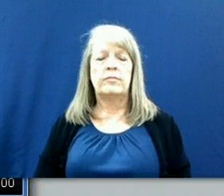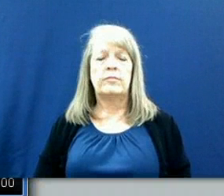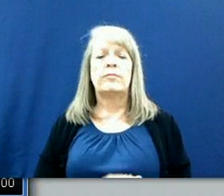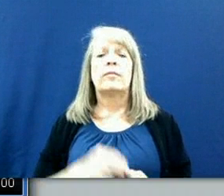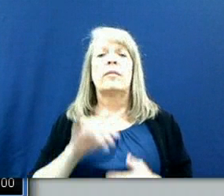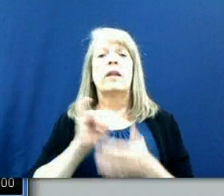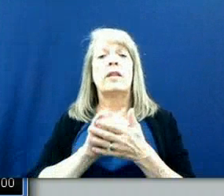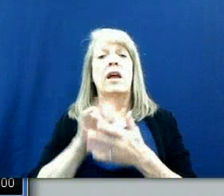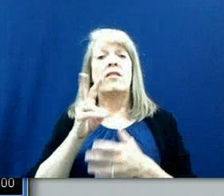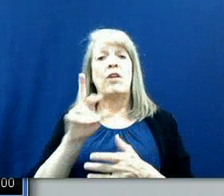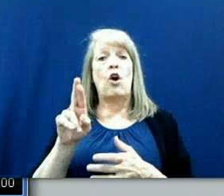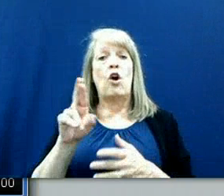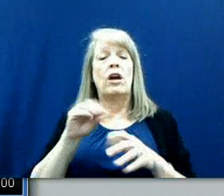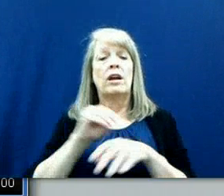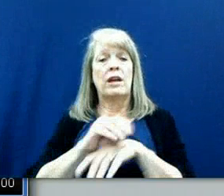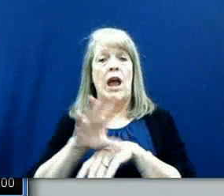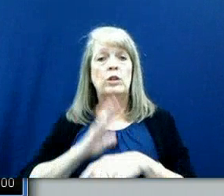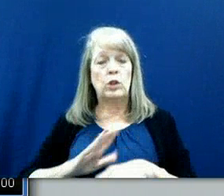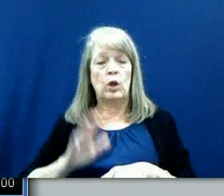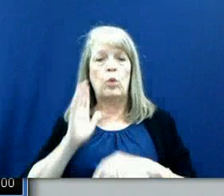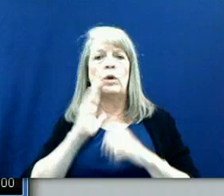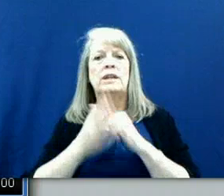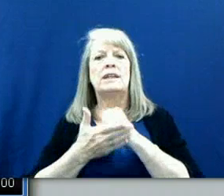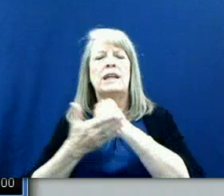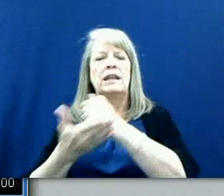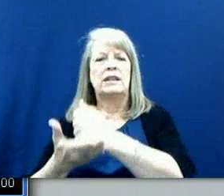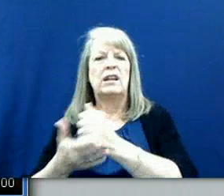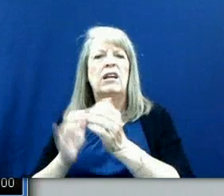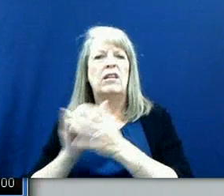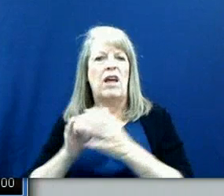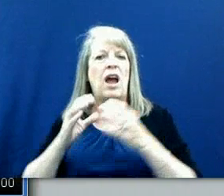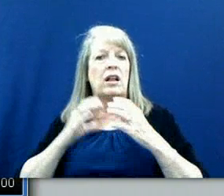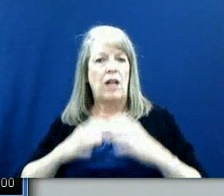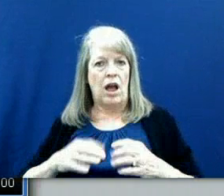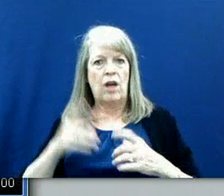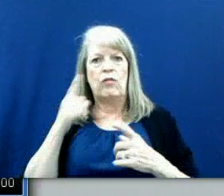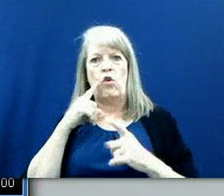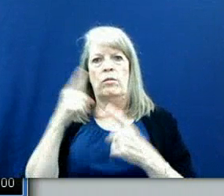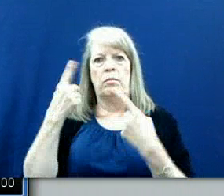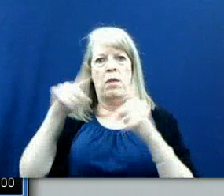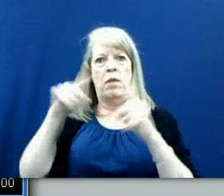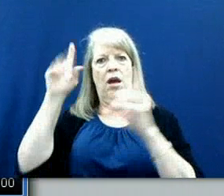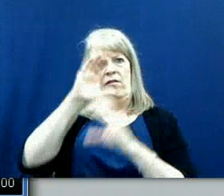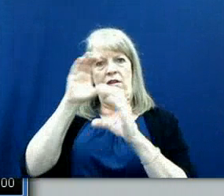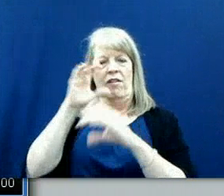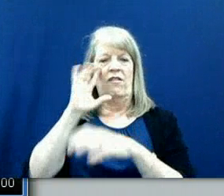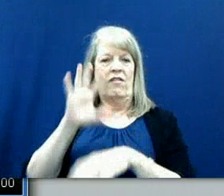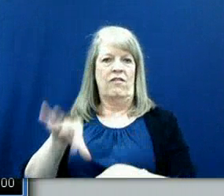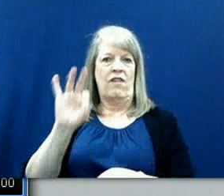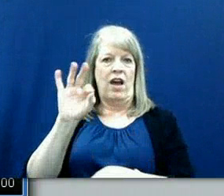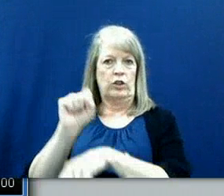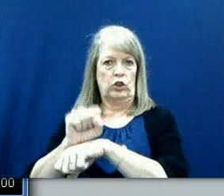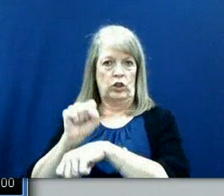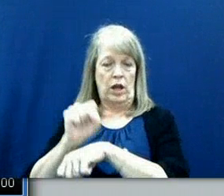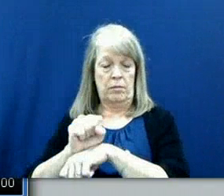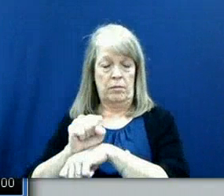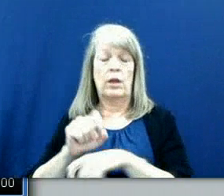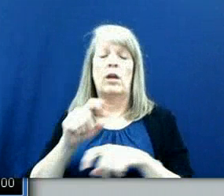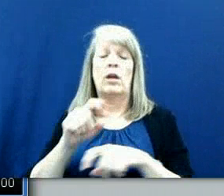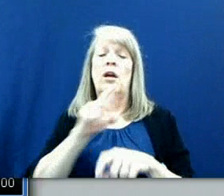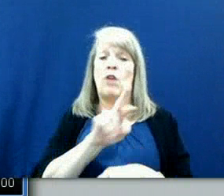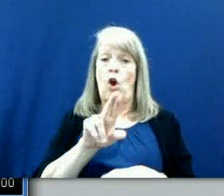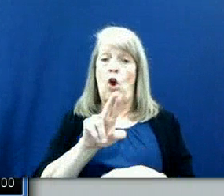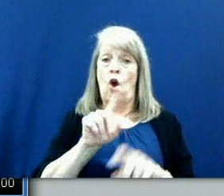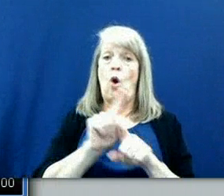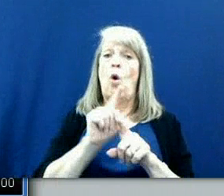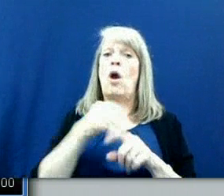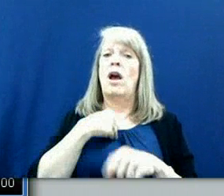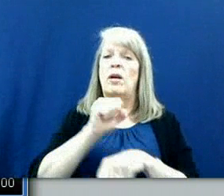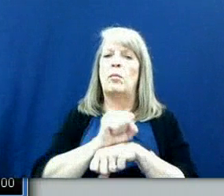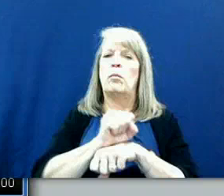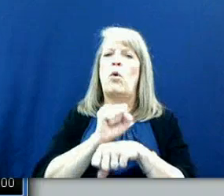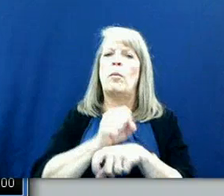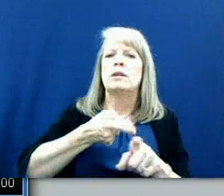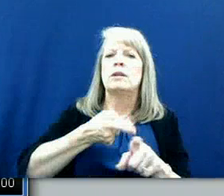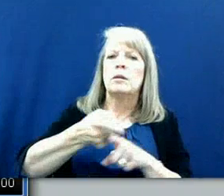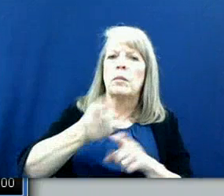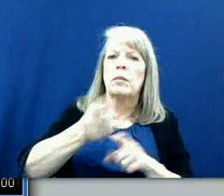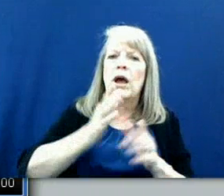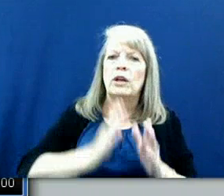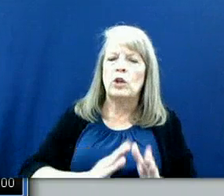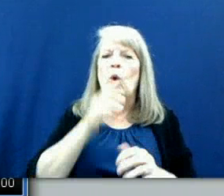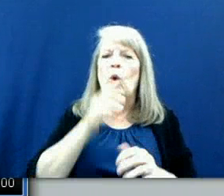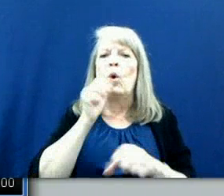A VR counselor will assist the client in finding a job. VR also has employment specialists who work with counselors and